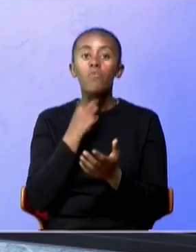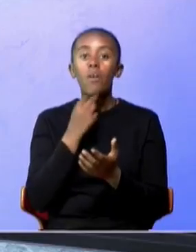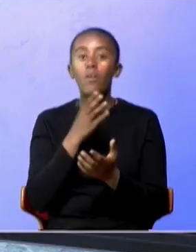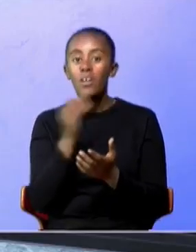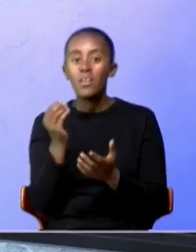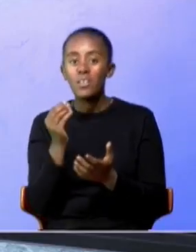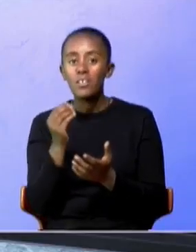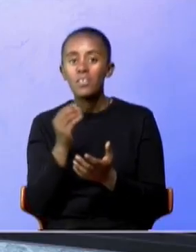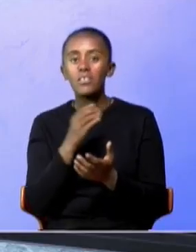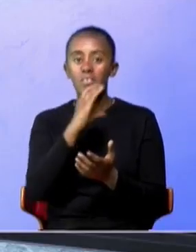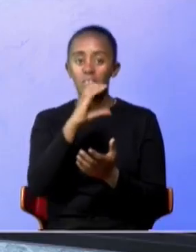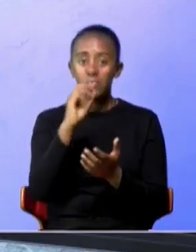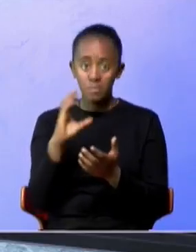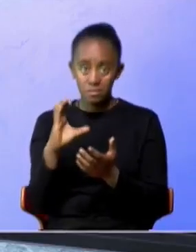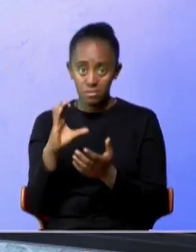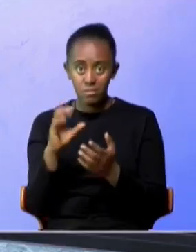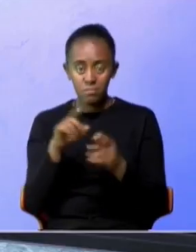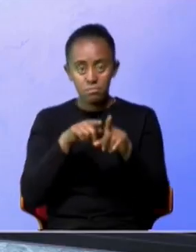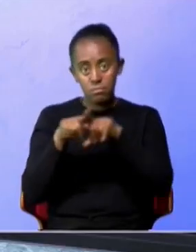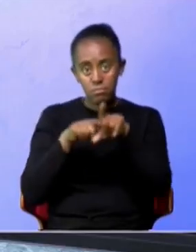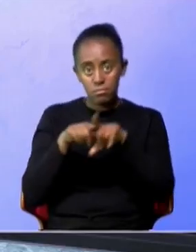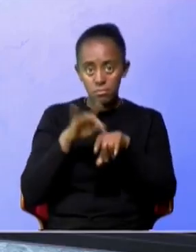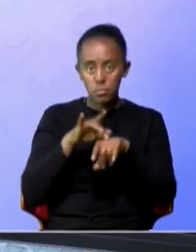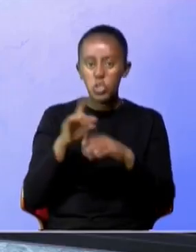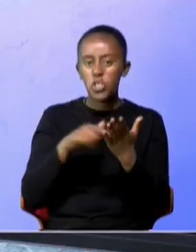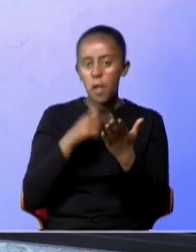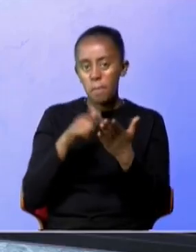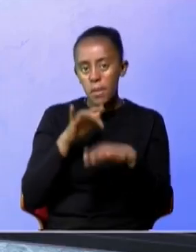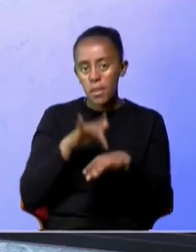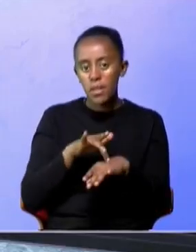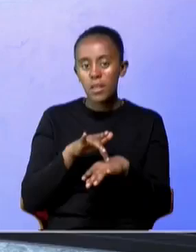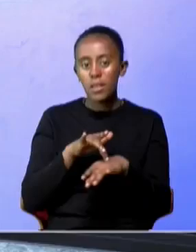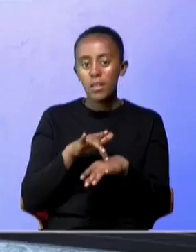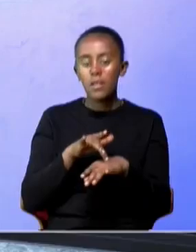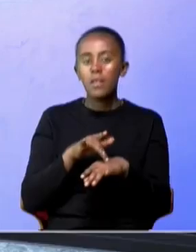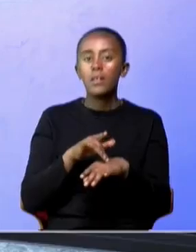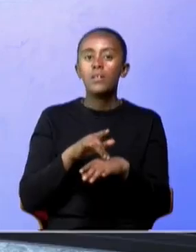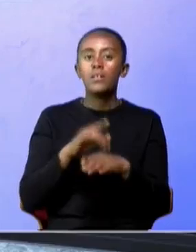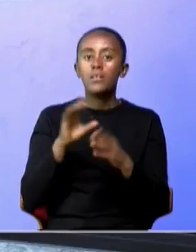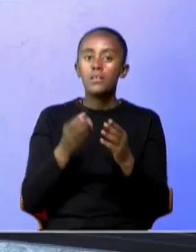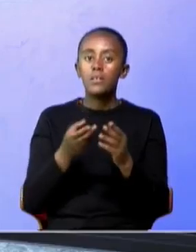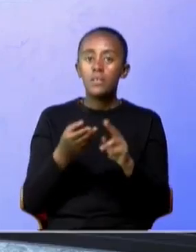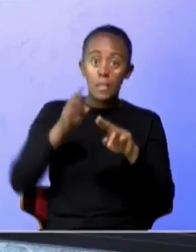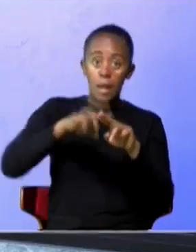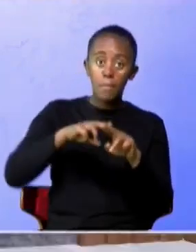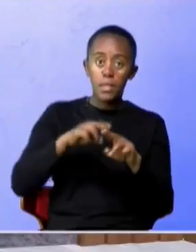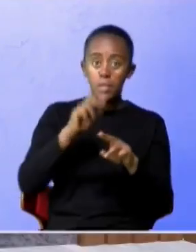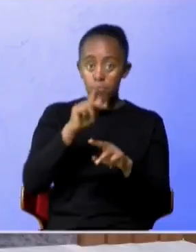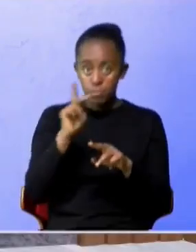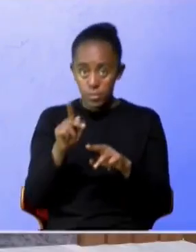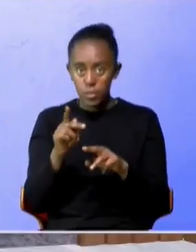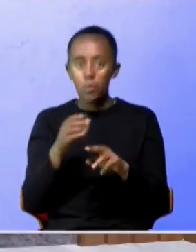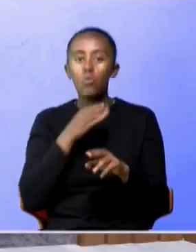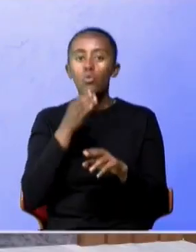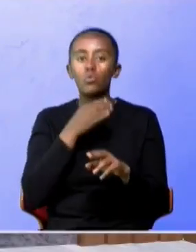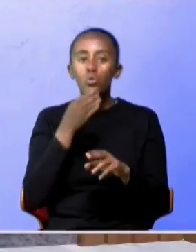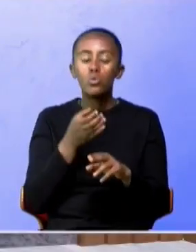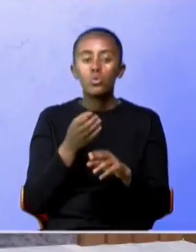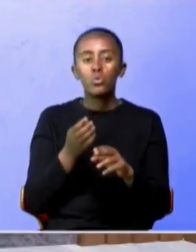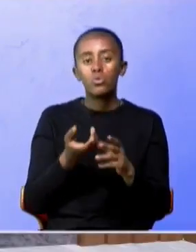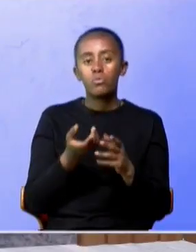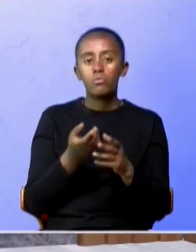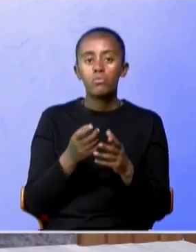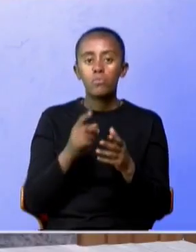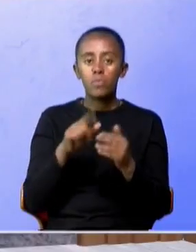consonant agreement, sometimes if there are double vowels, we add double consonants.